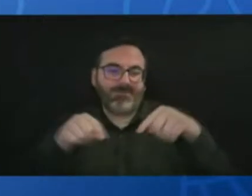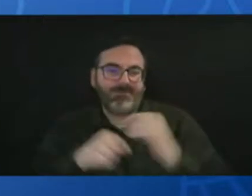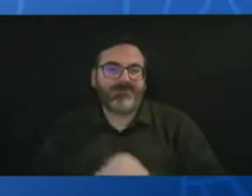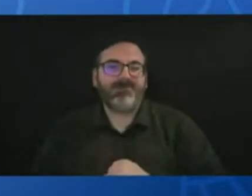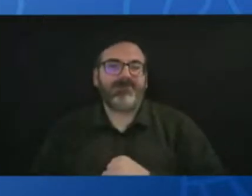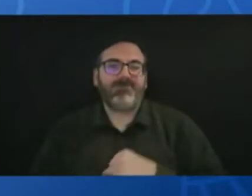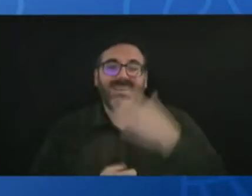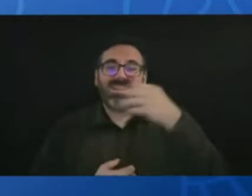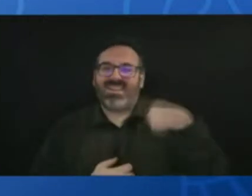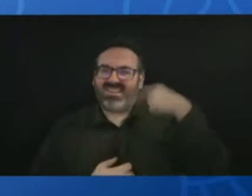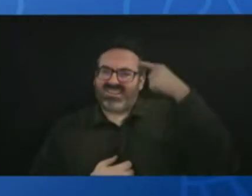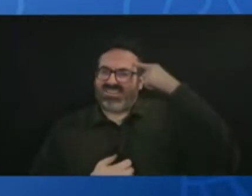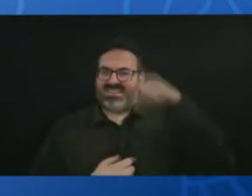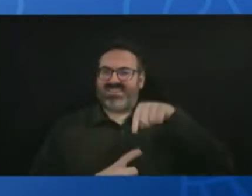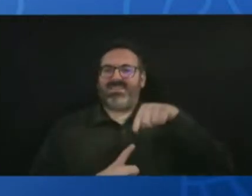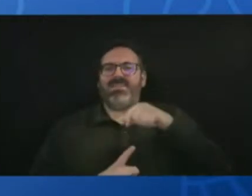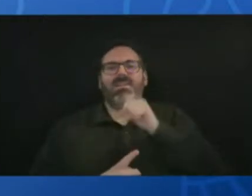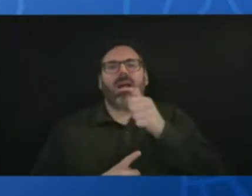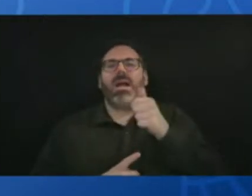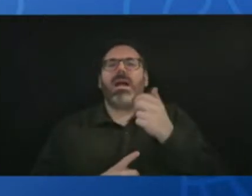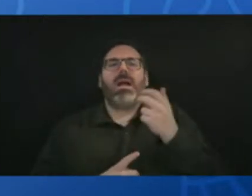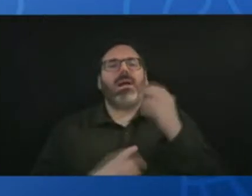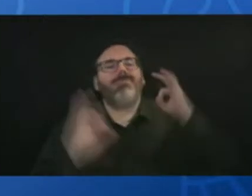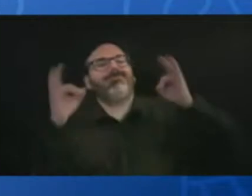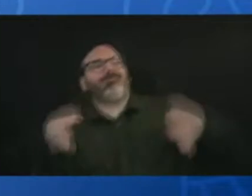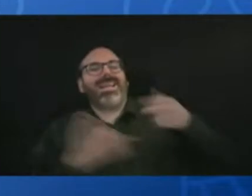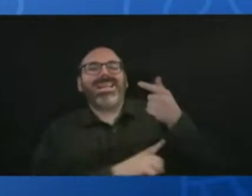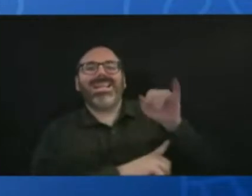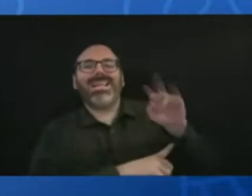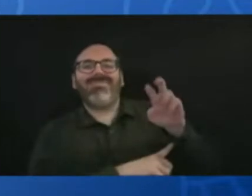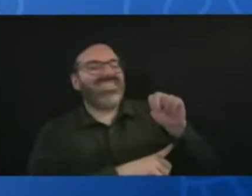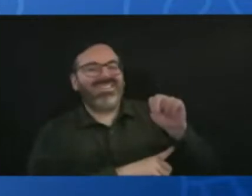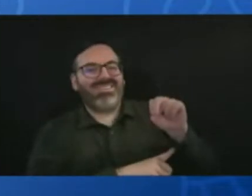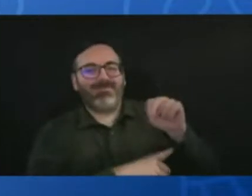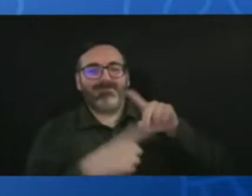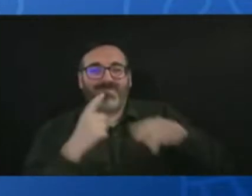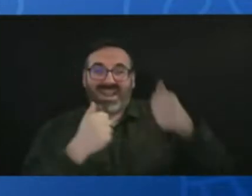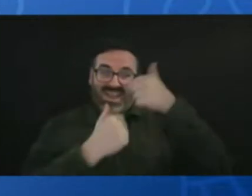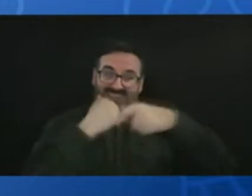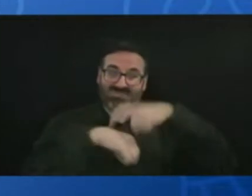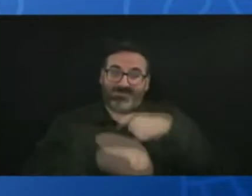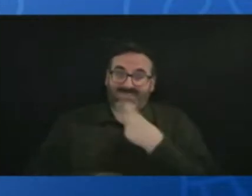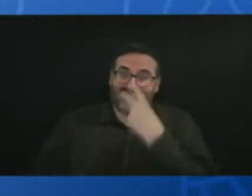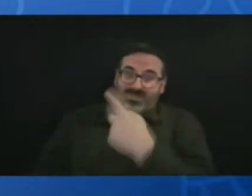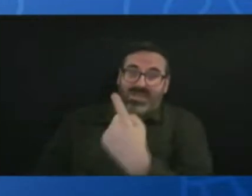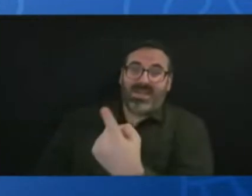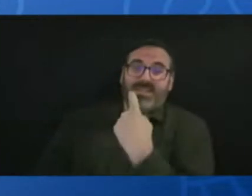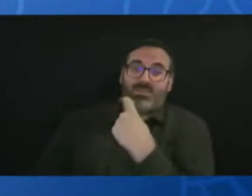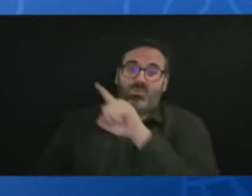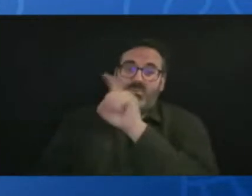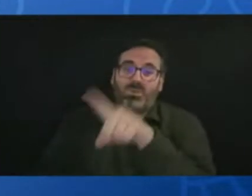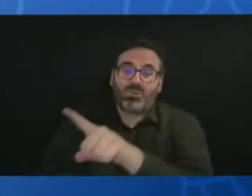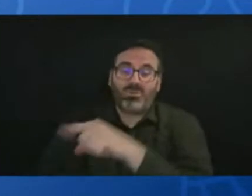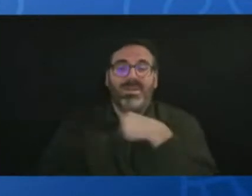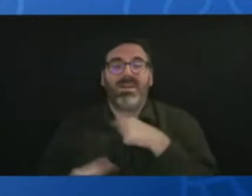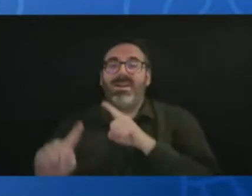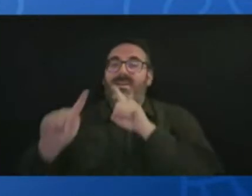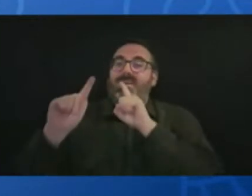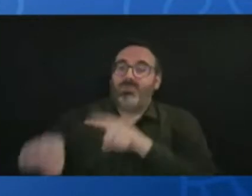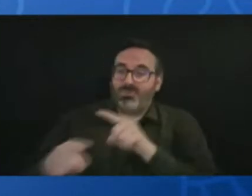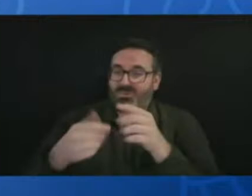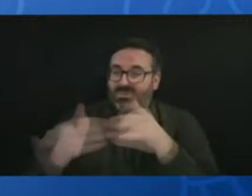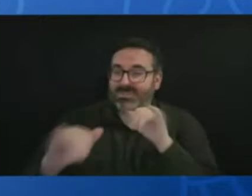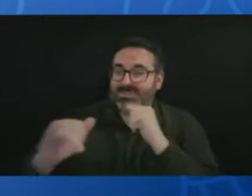given. But every time I see you, Saeed, you ask me questions and I answer you in a similar way. And I